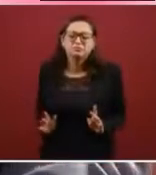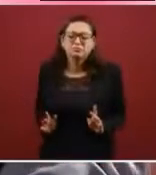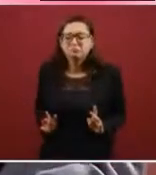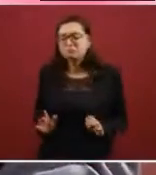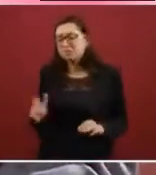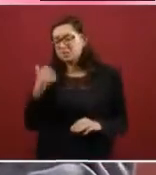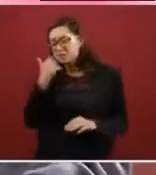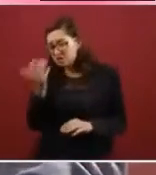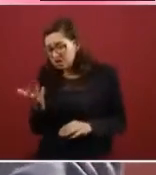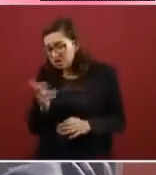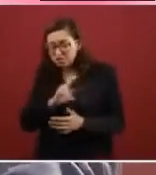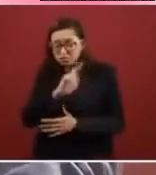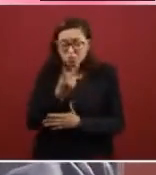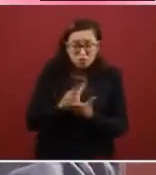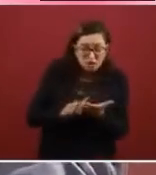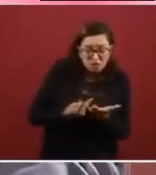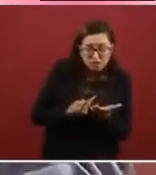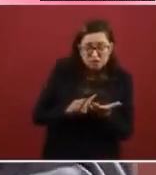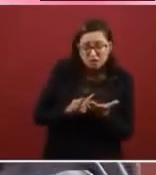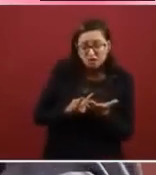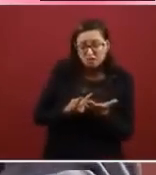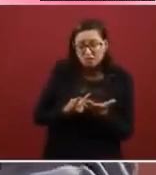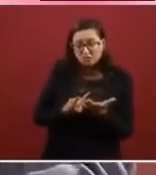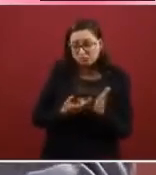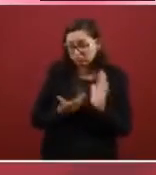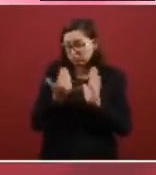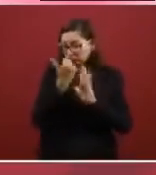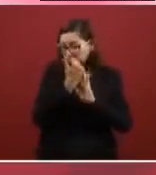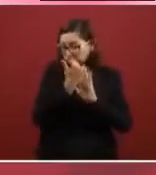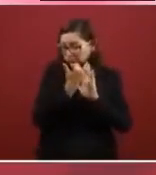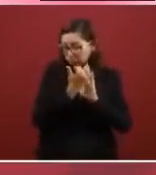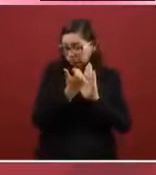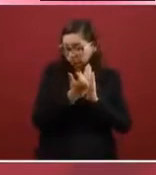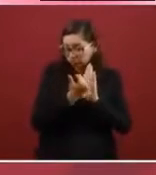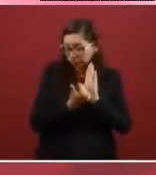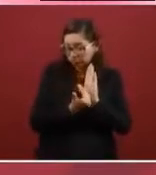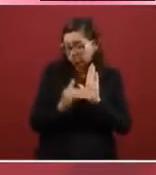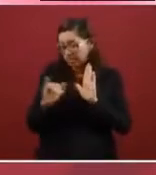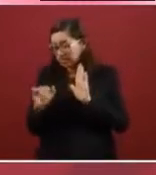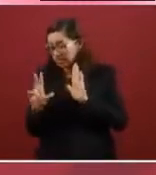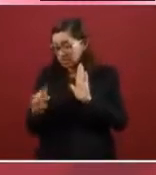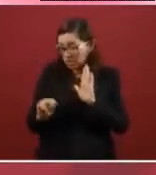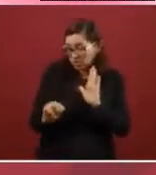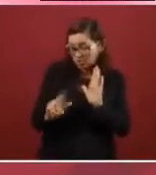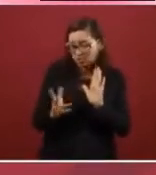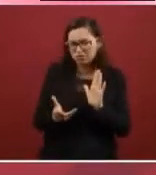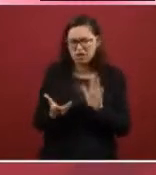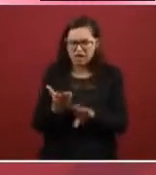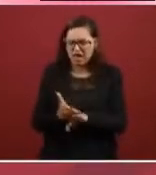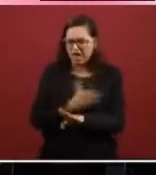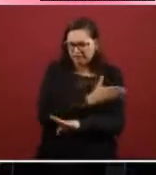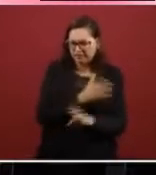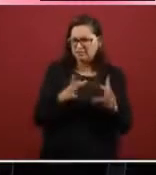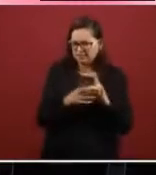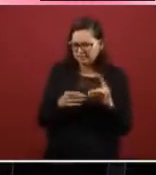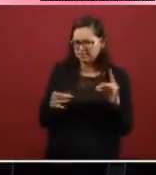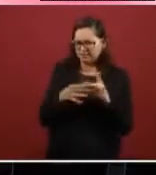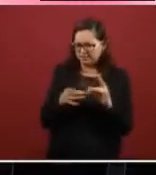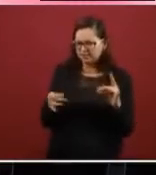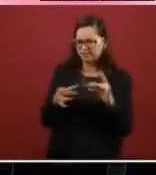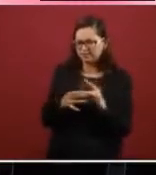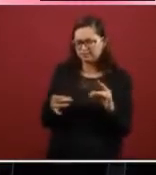el programa? Do you want the program? Bajo estas consideraciones. Under these considerations, explain to the